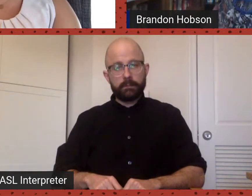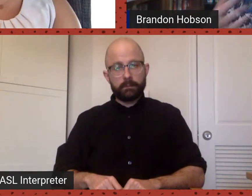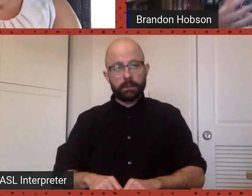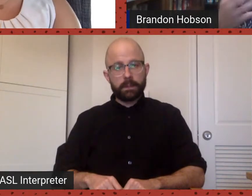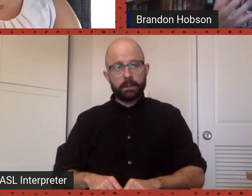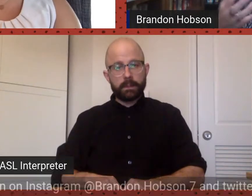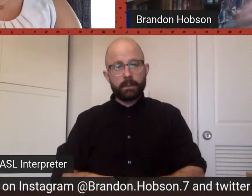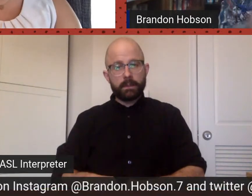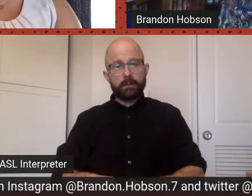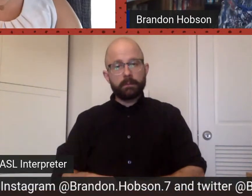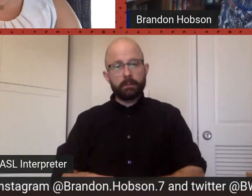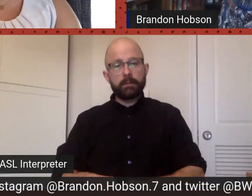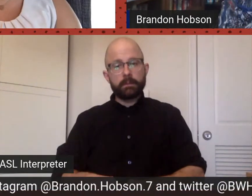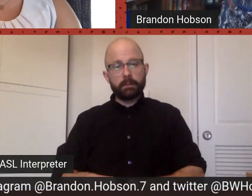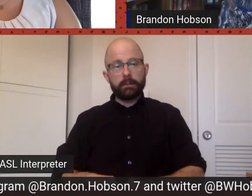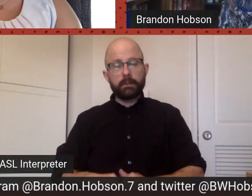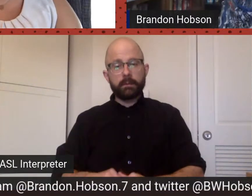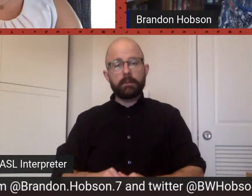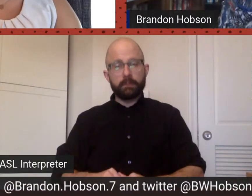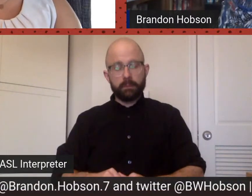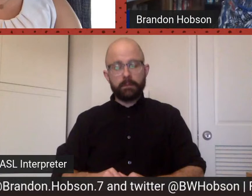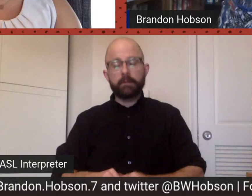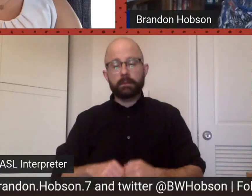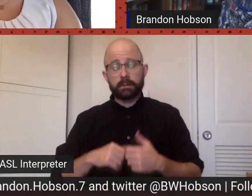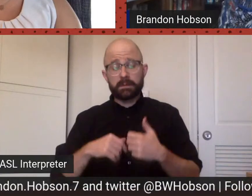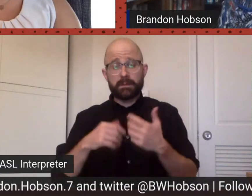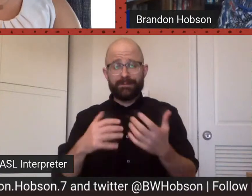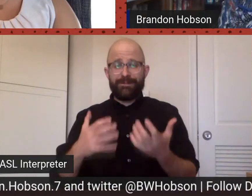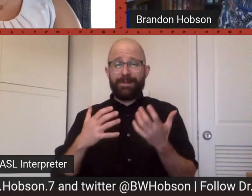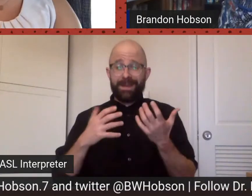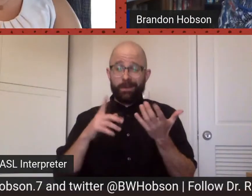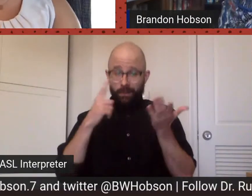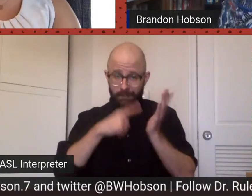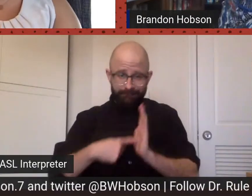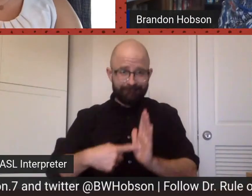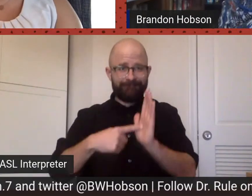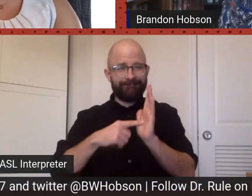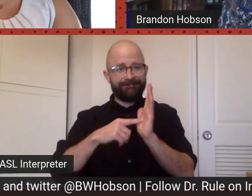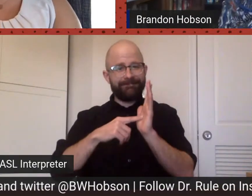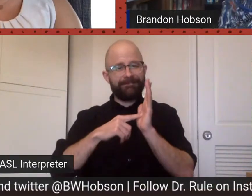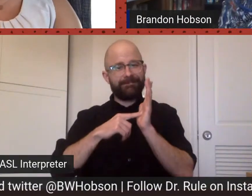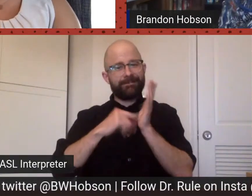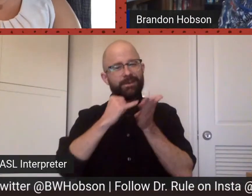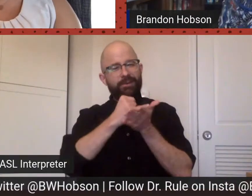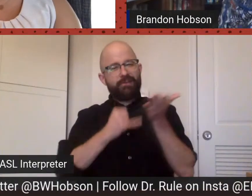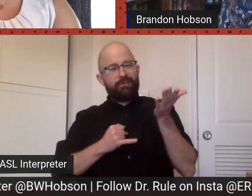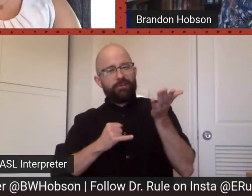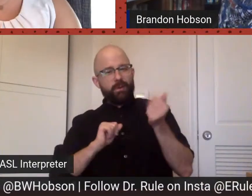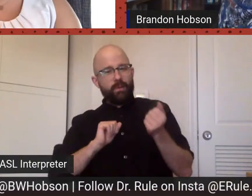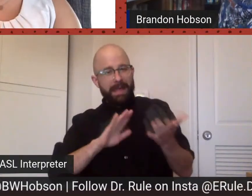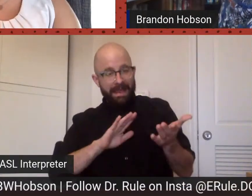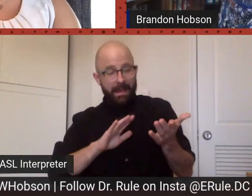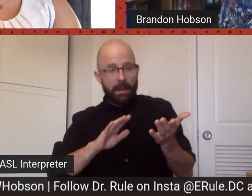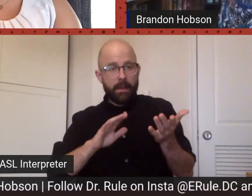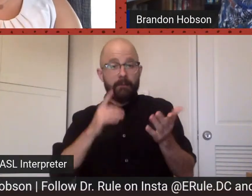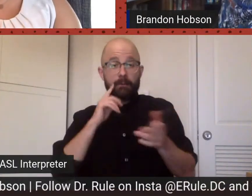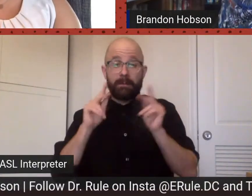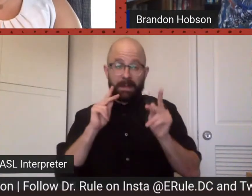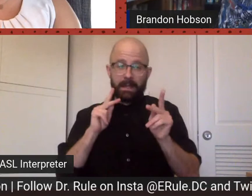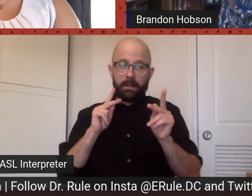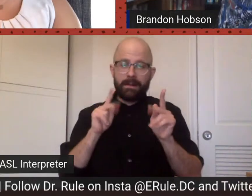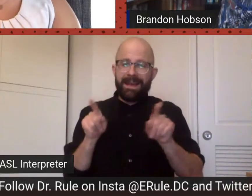I wanted to bring these things in this sort of artful way, right, to be experienced.